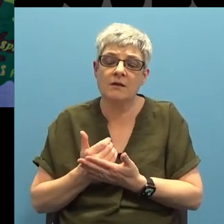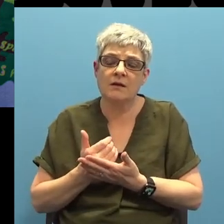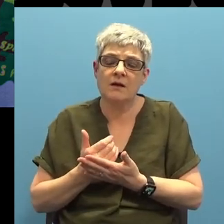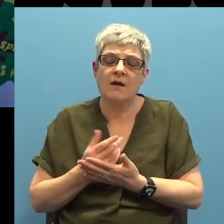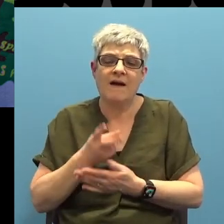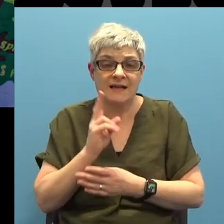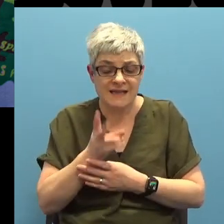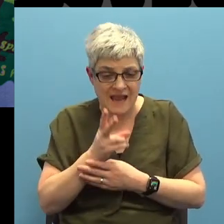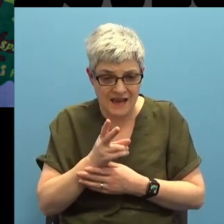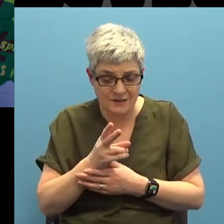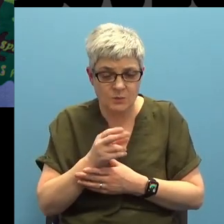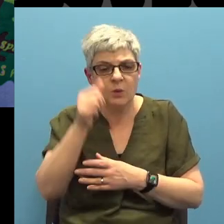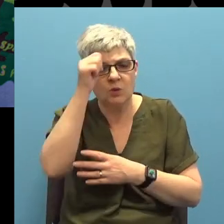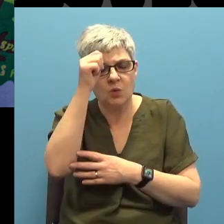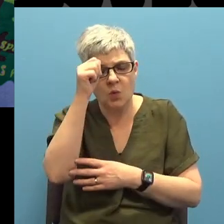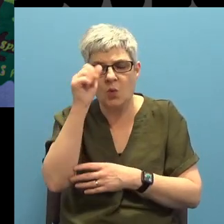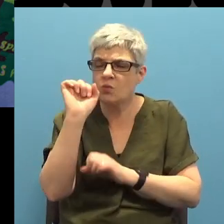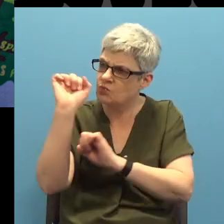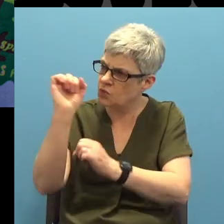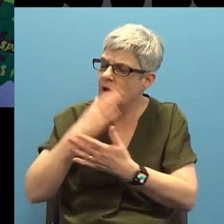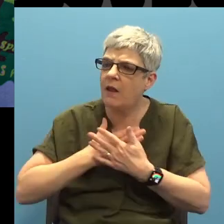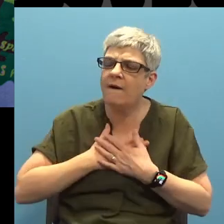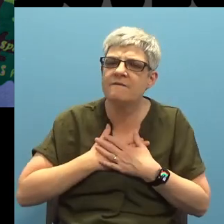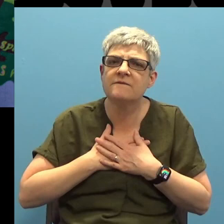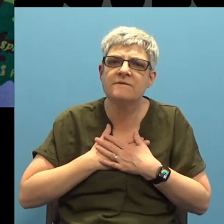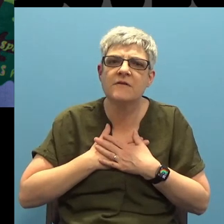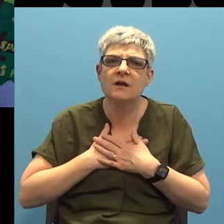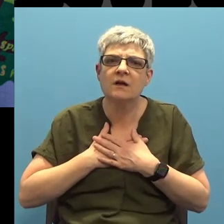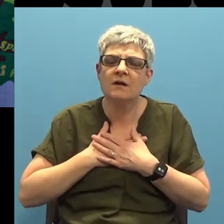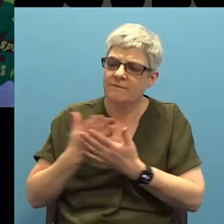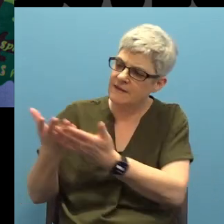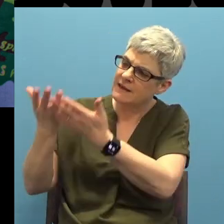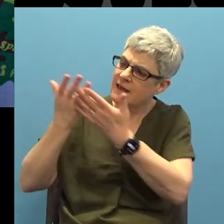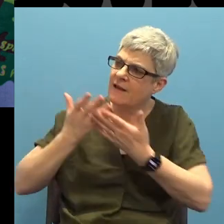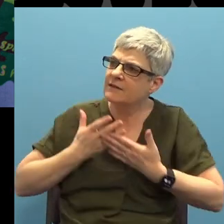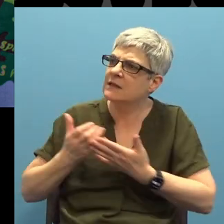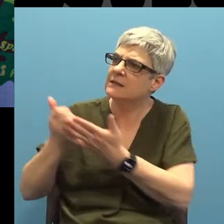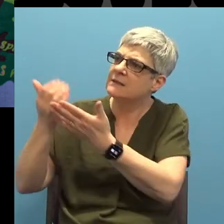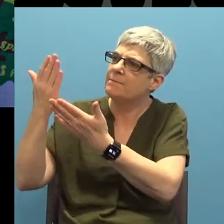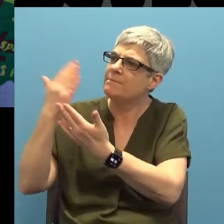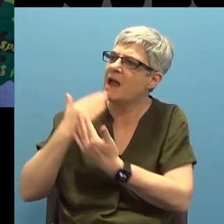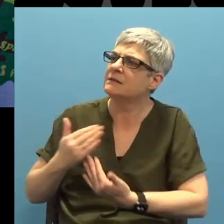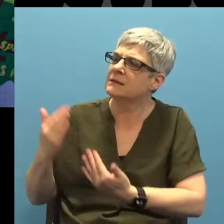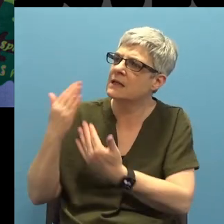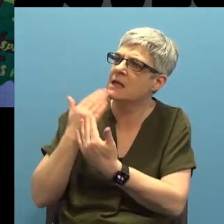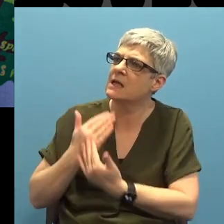Might we again know the taste of your love that gives us your mercy,